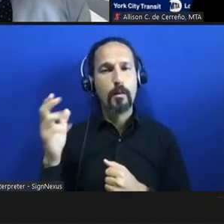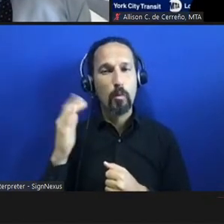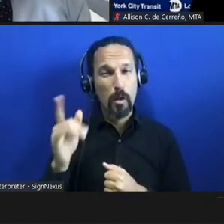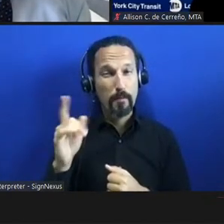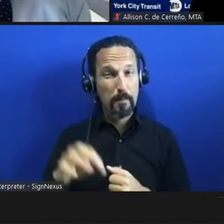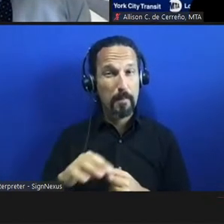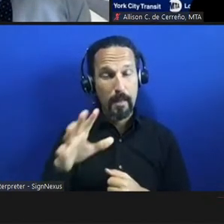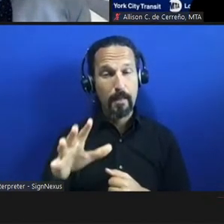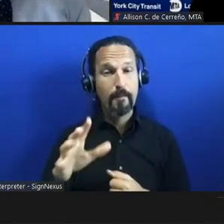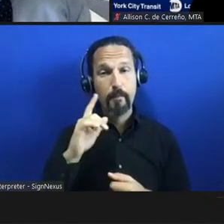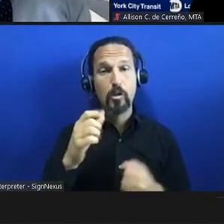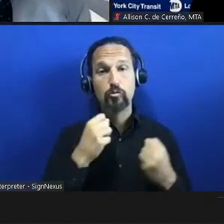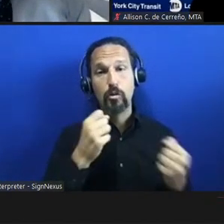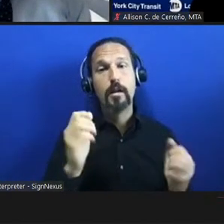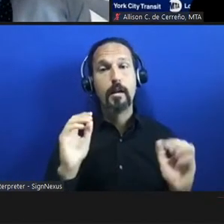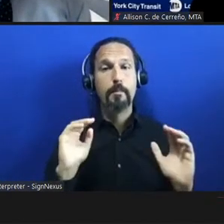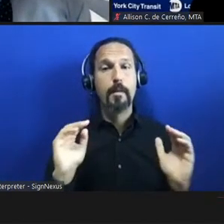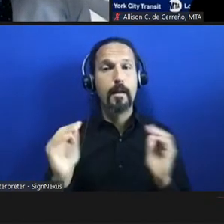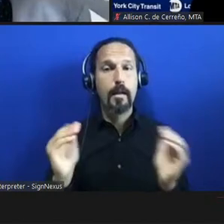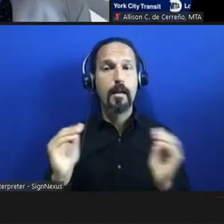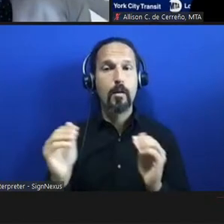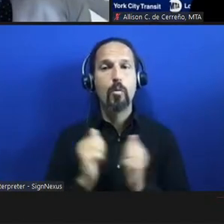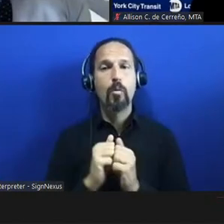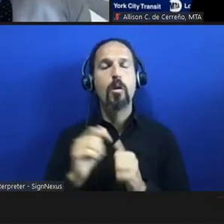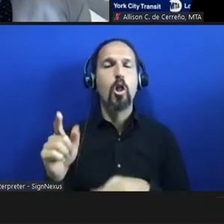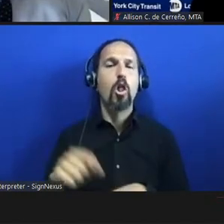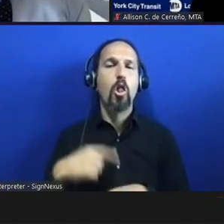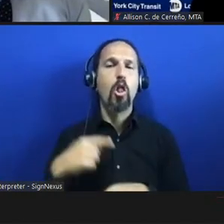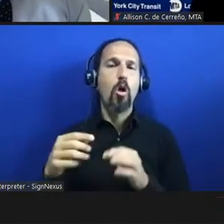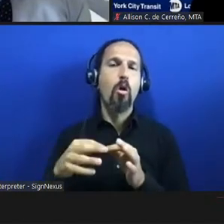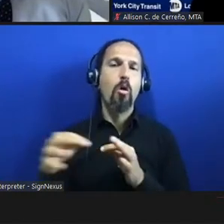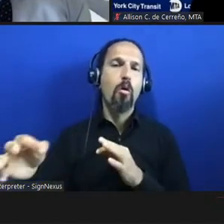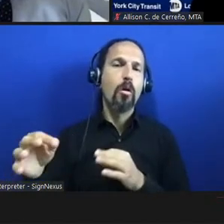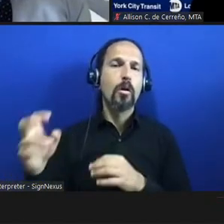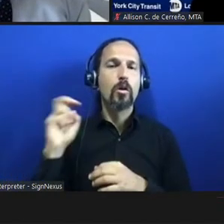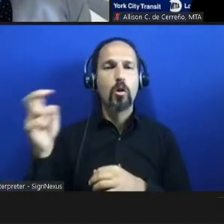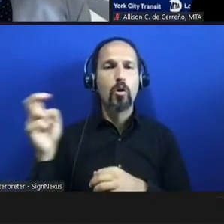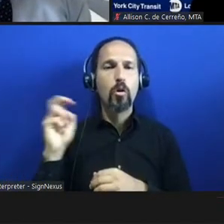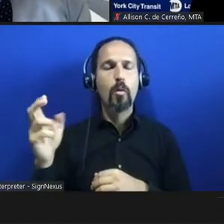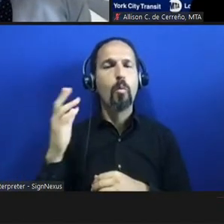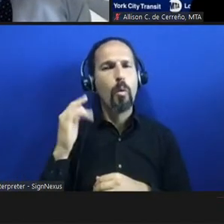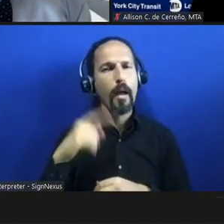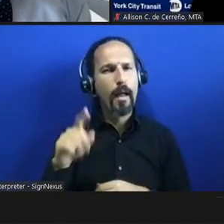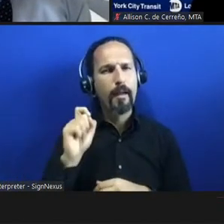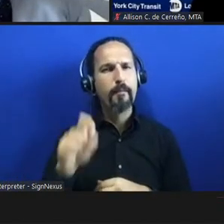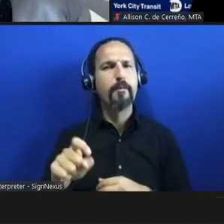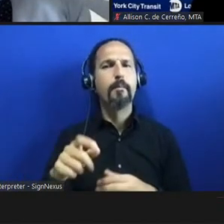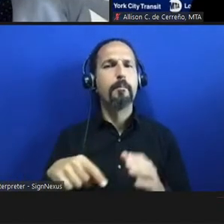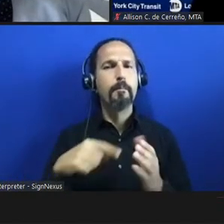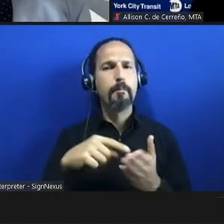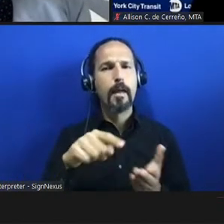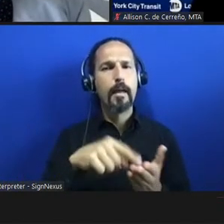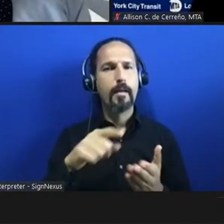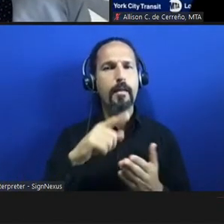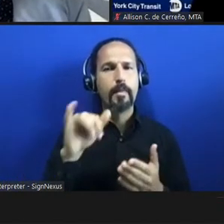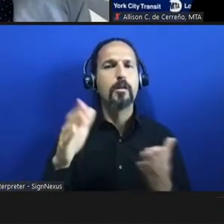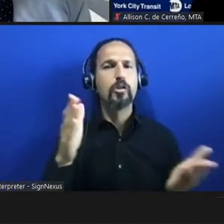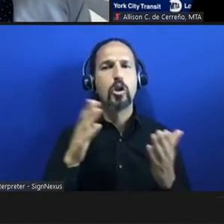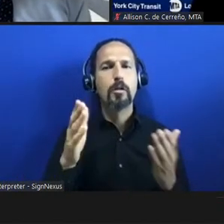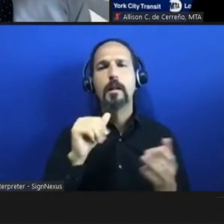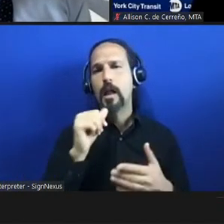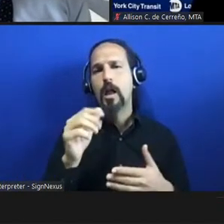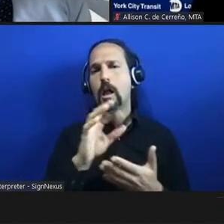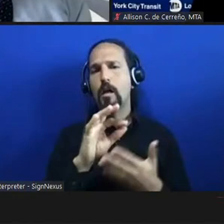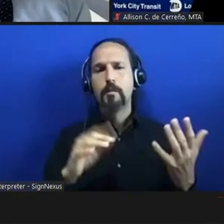paying a premium to drive versus extending an already long commute why are commuters being asked to subsidize a service that will likely never be a viable